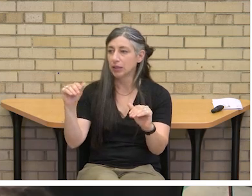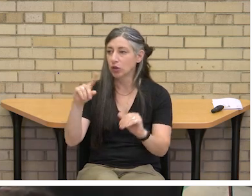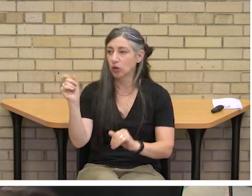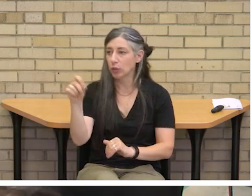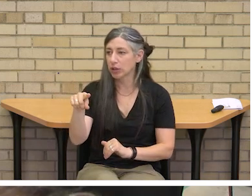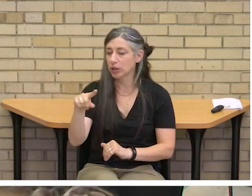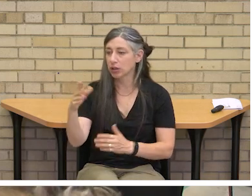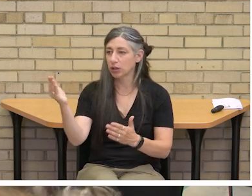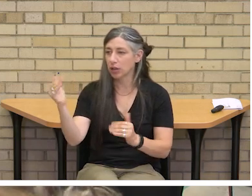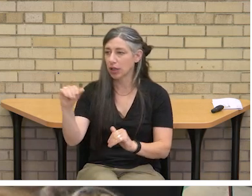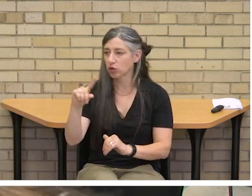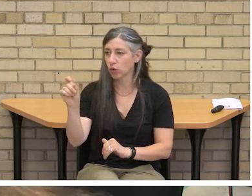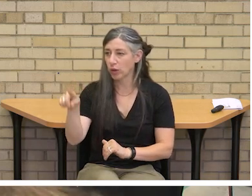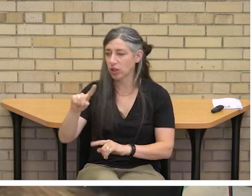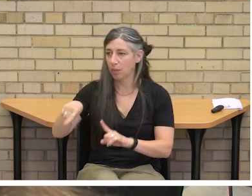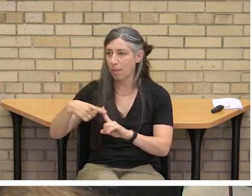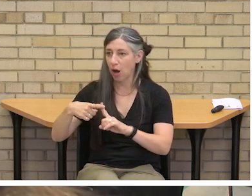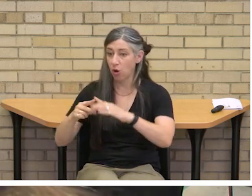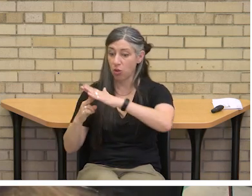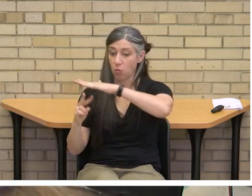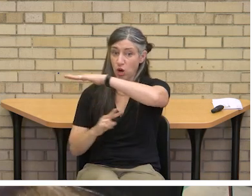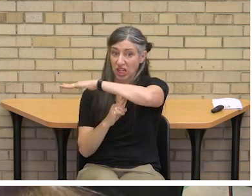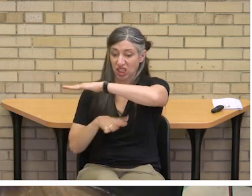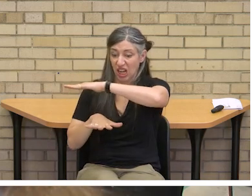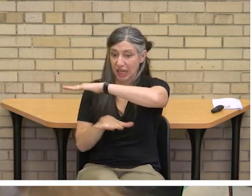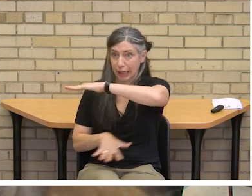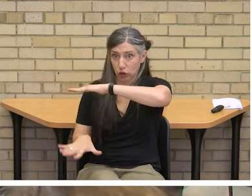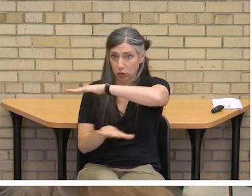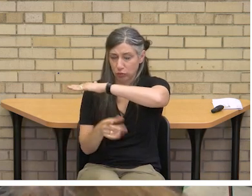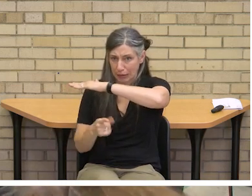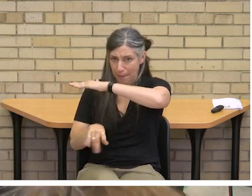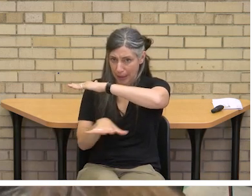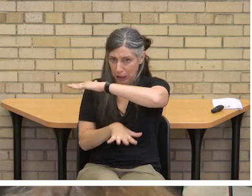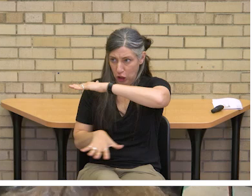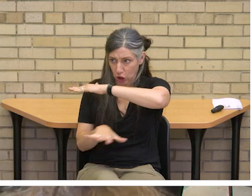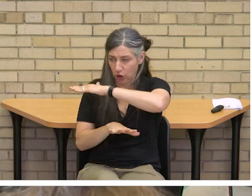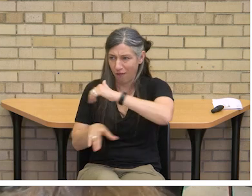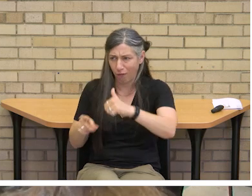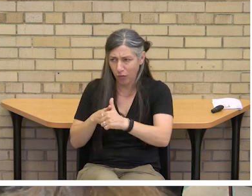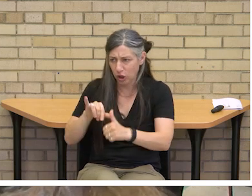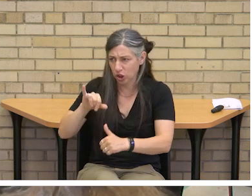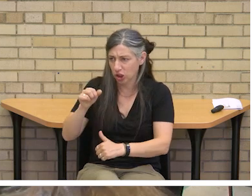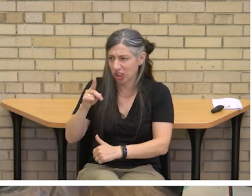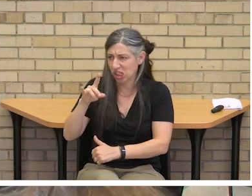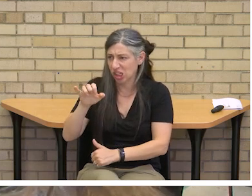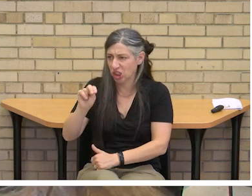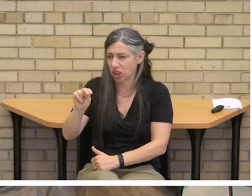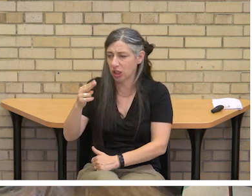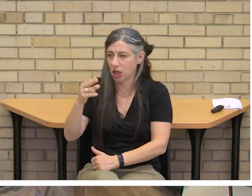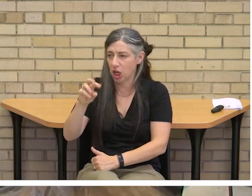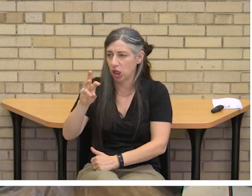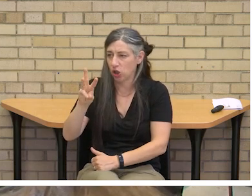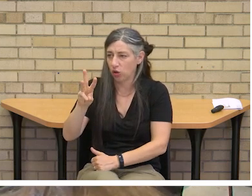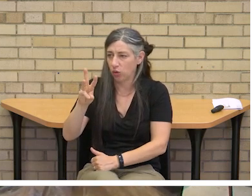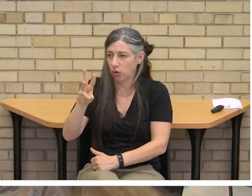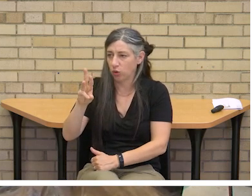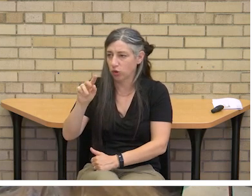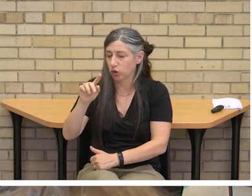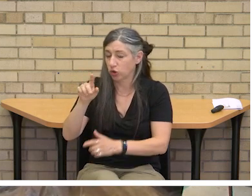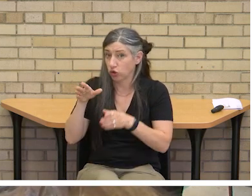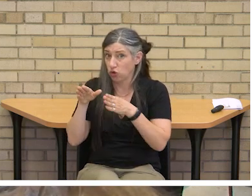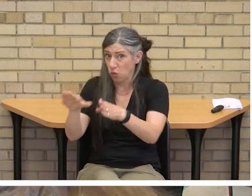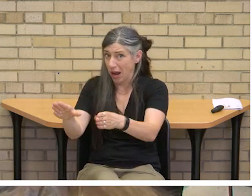My next questions have to do with what's going on under the bridge. Number one, will the Junction Hollow Trail have intermittent